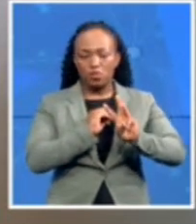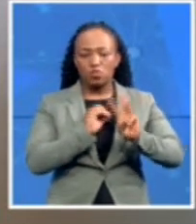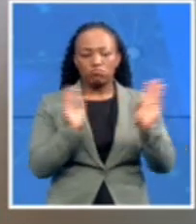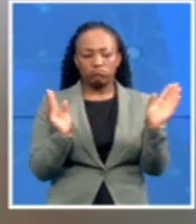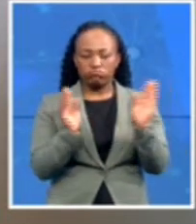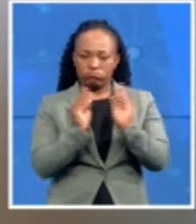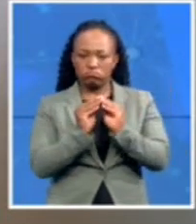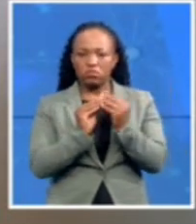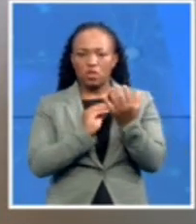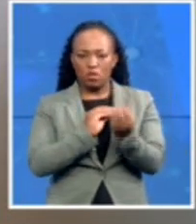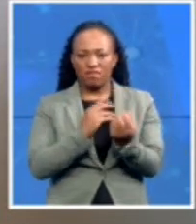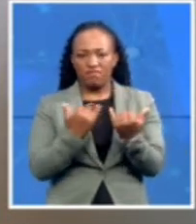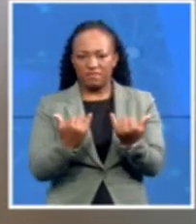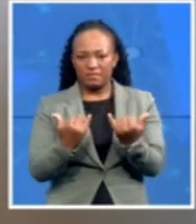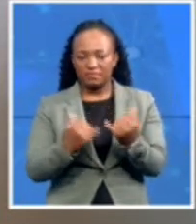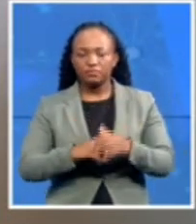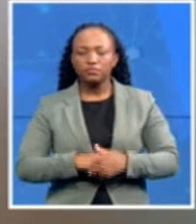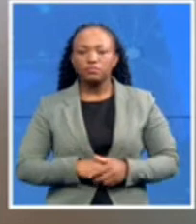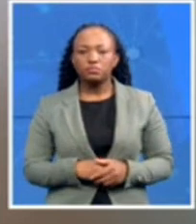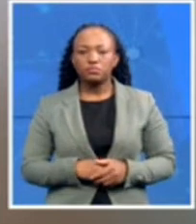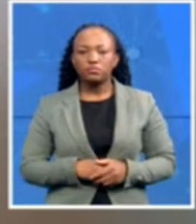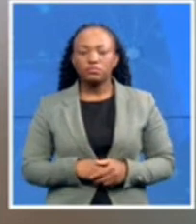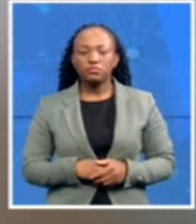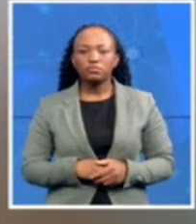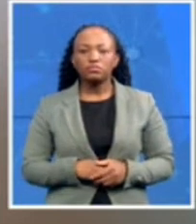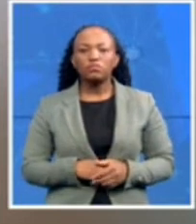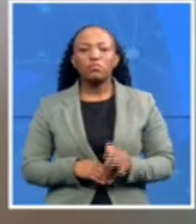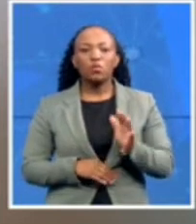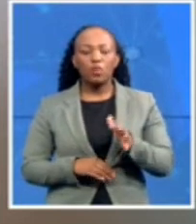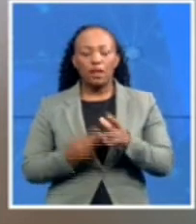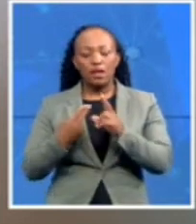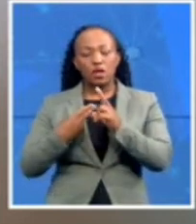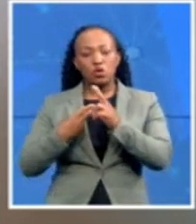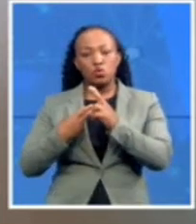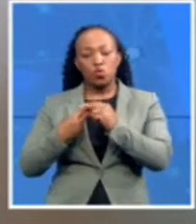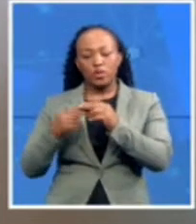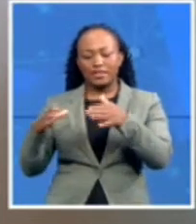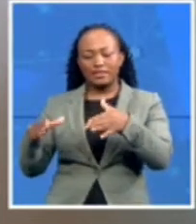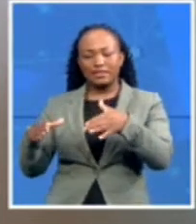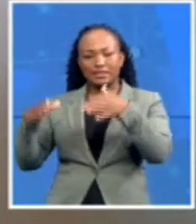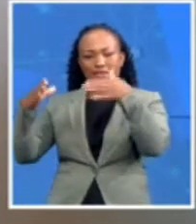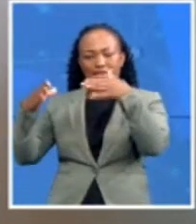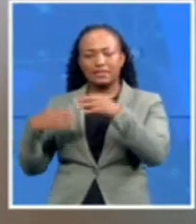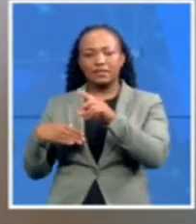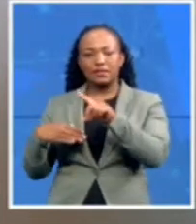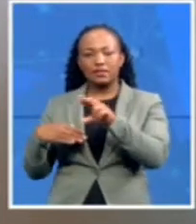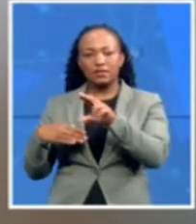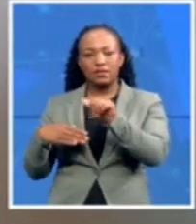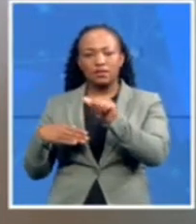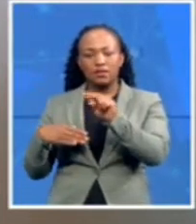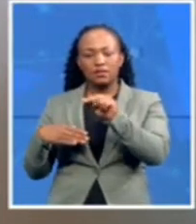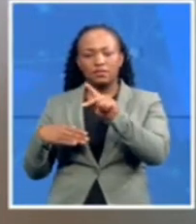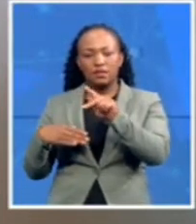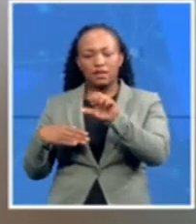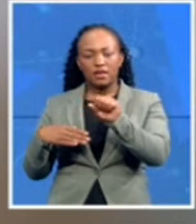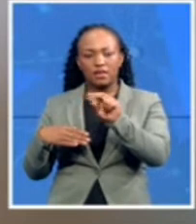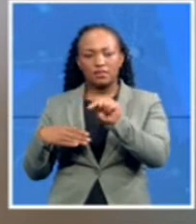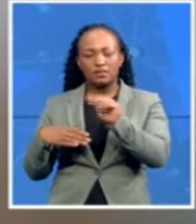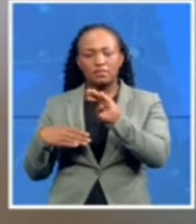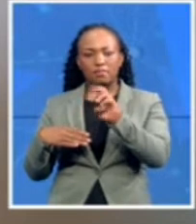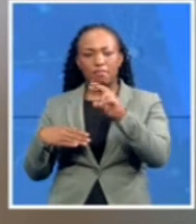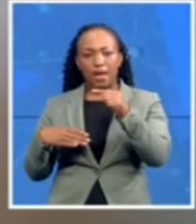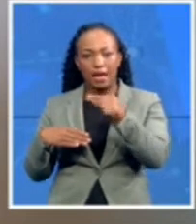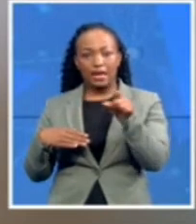releasing a unit at Drakensberg. Unit 3 is going to go out on scheduled maintenance. Again, the signal is that we